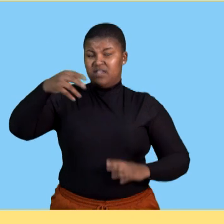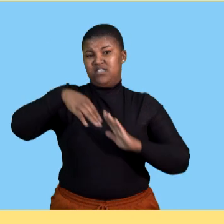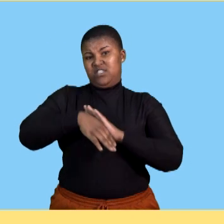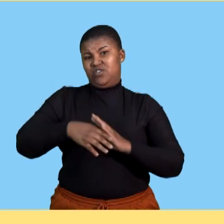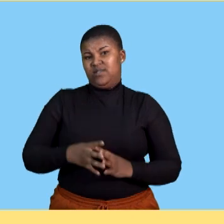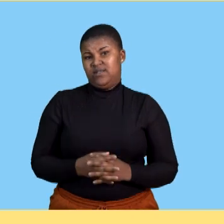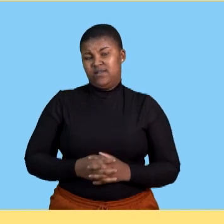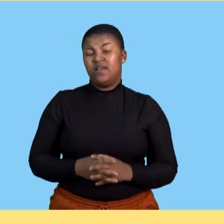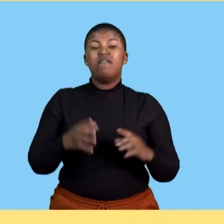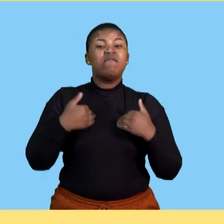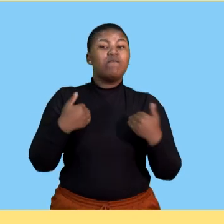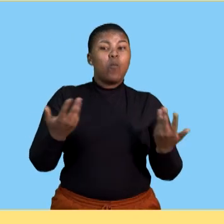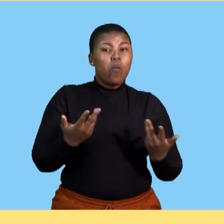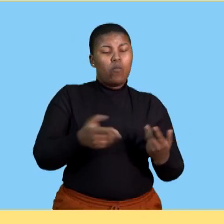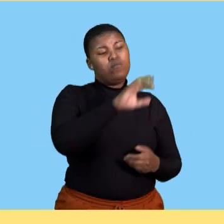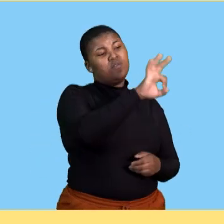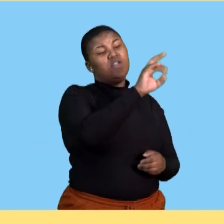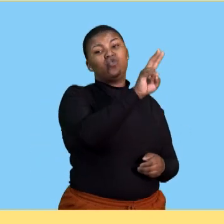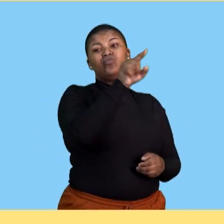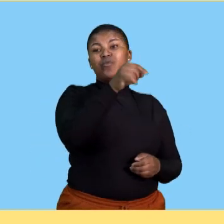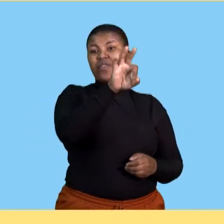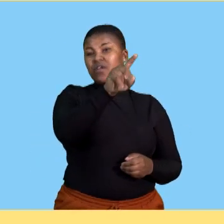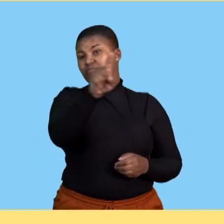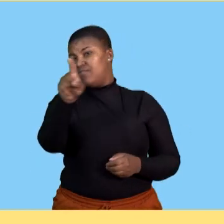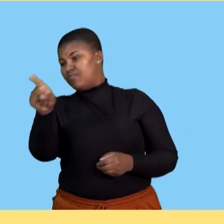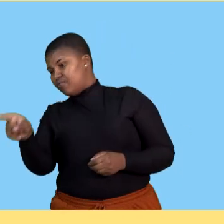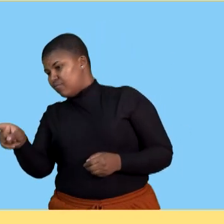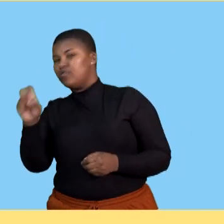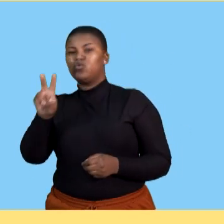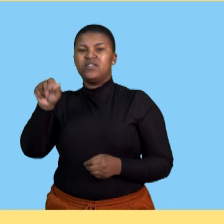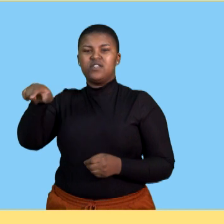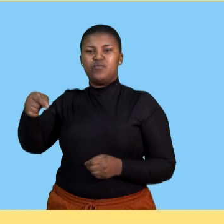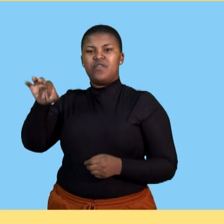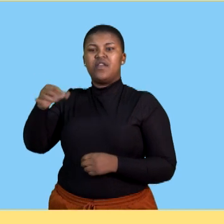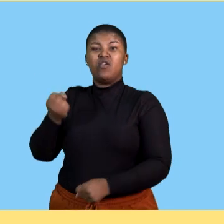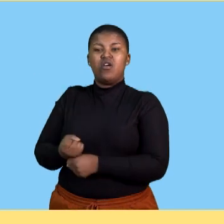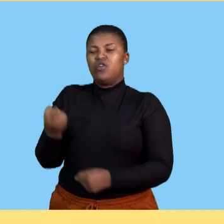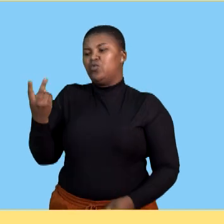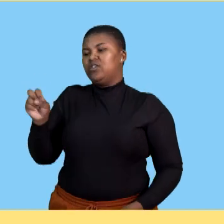has decreased from 32.3 in 2022 to 26.3 in